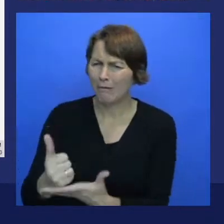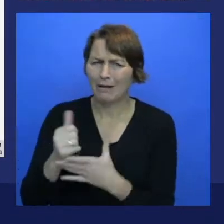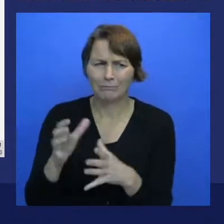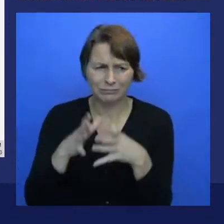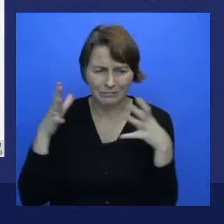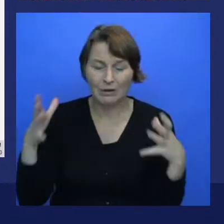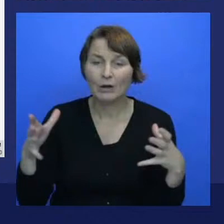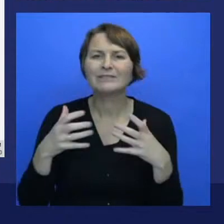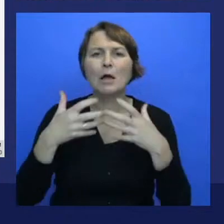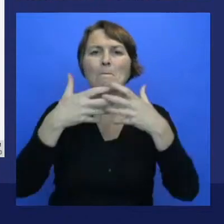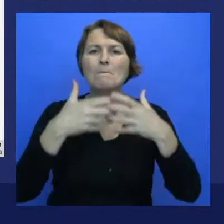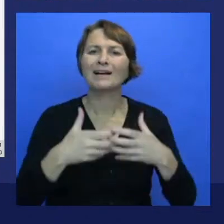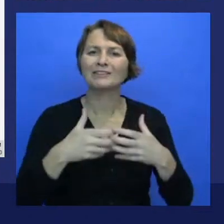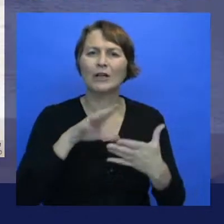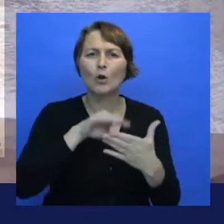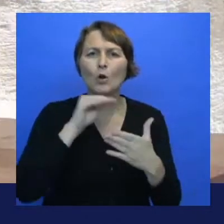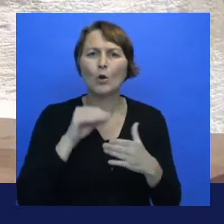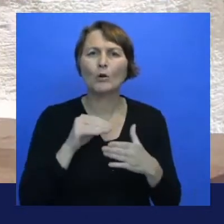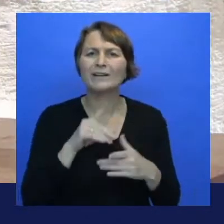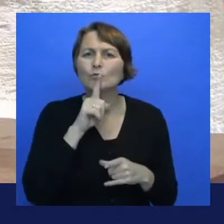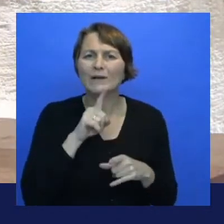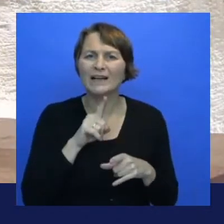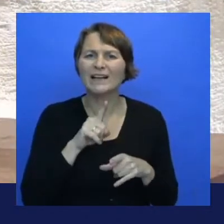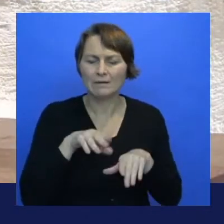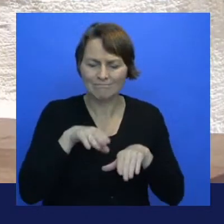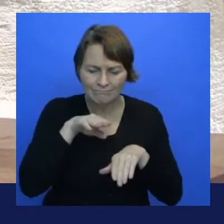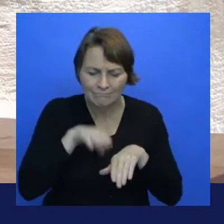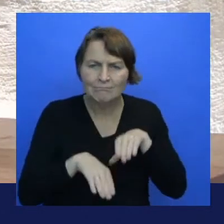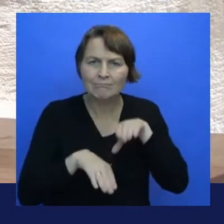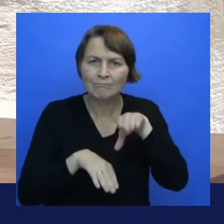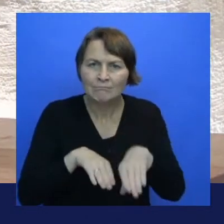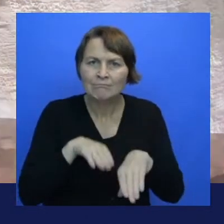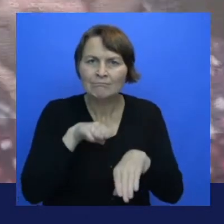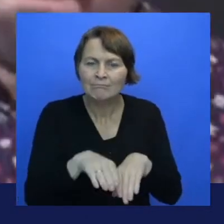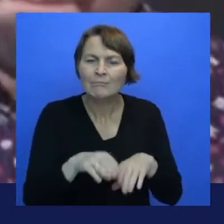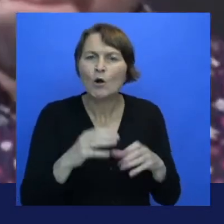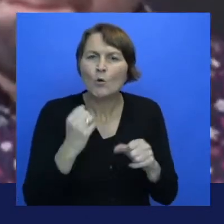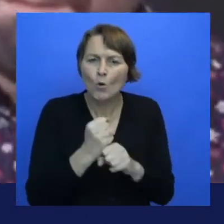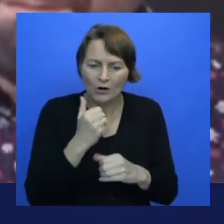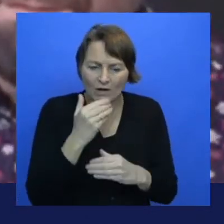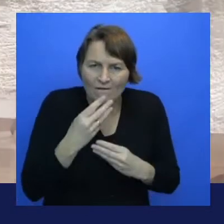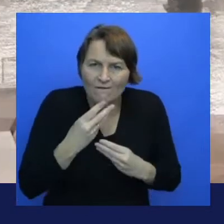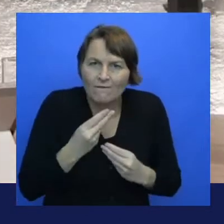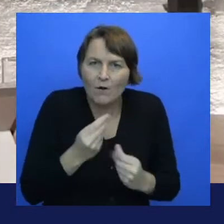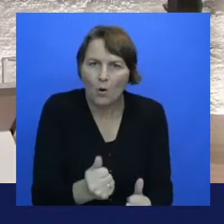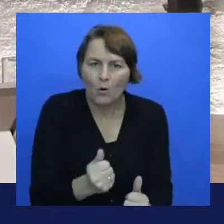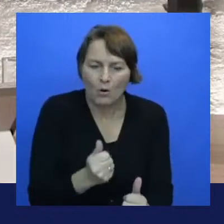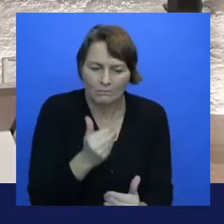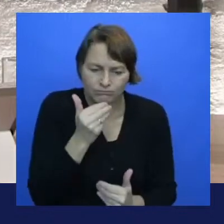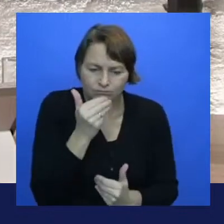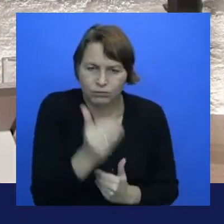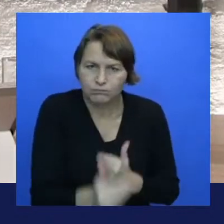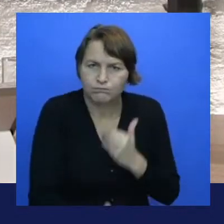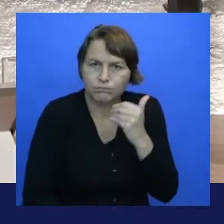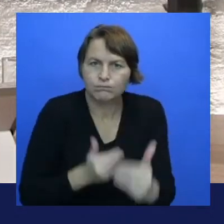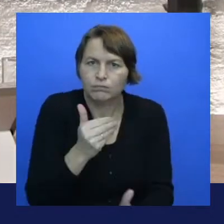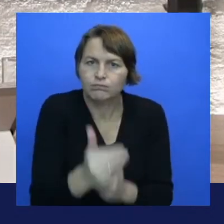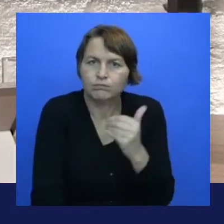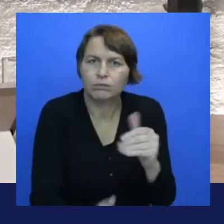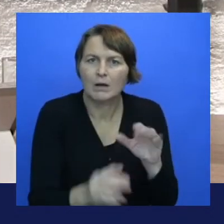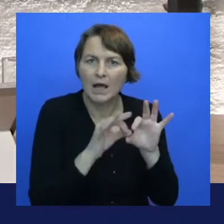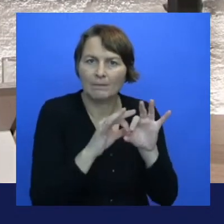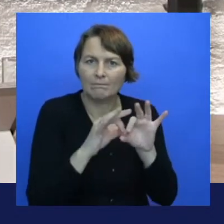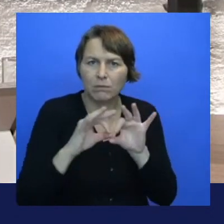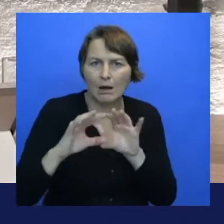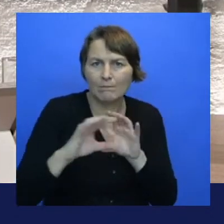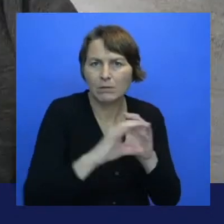That it's a workflow, a series of steps that the more you automate and the more you can sort of turn them into a pipeline, they become repeatable, which helps you with ML